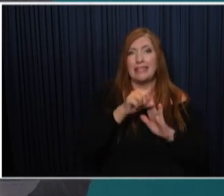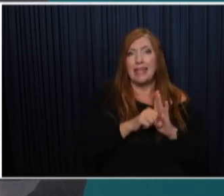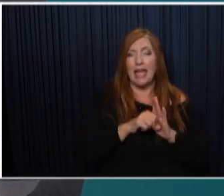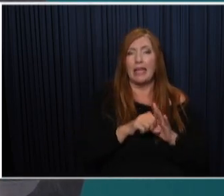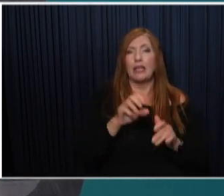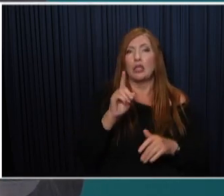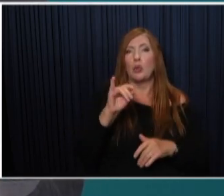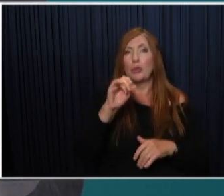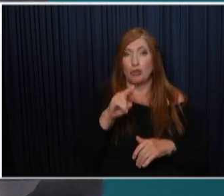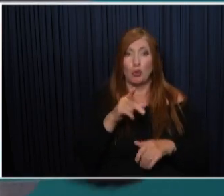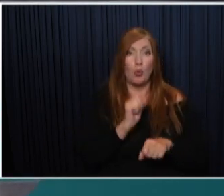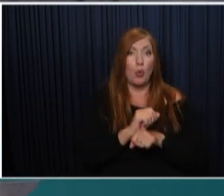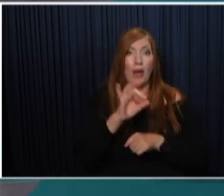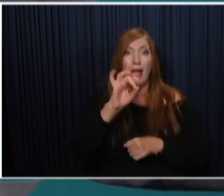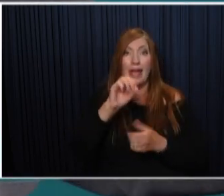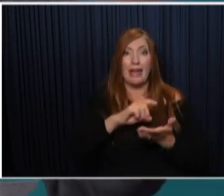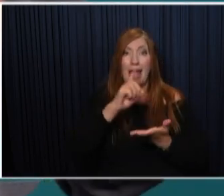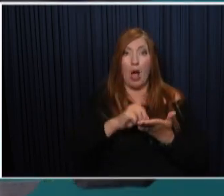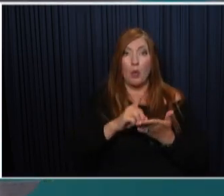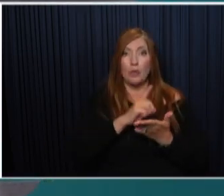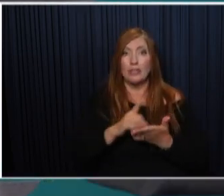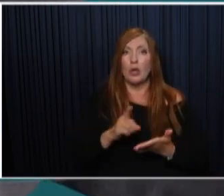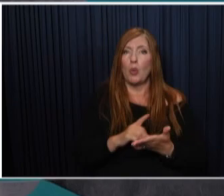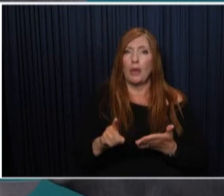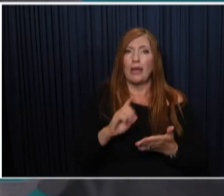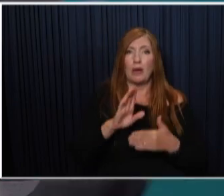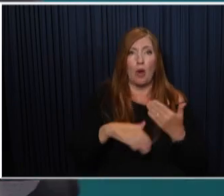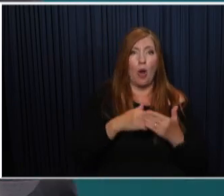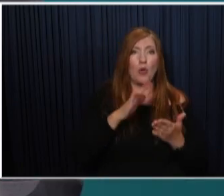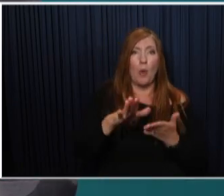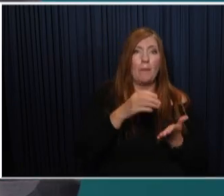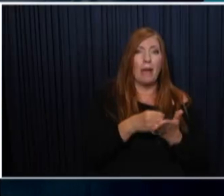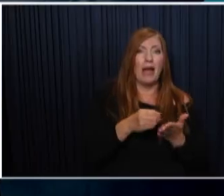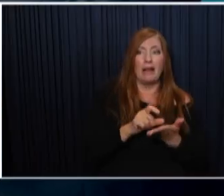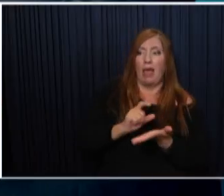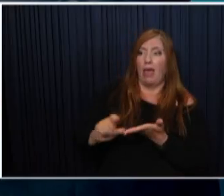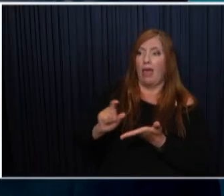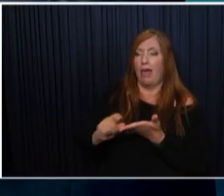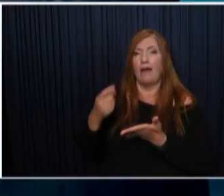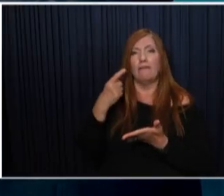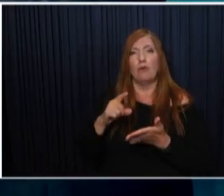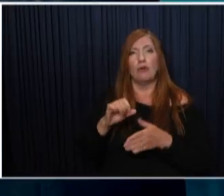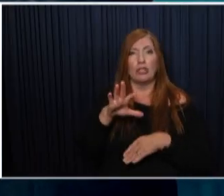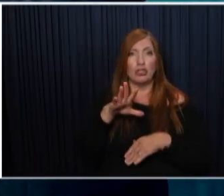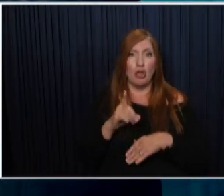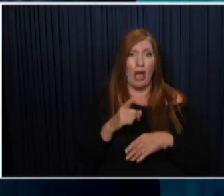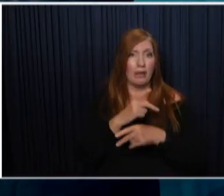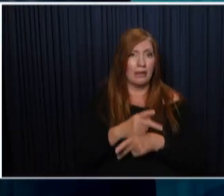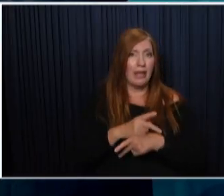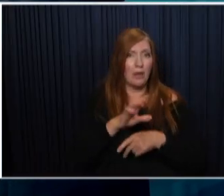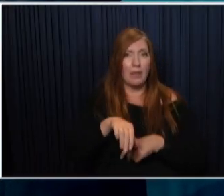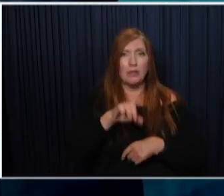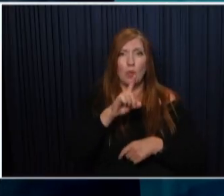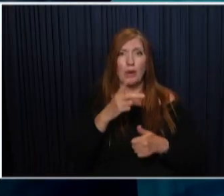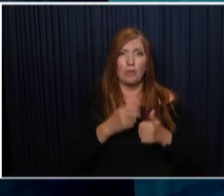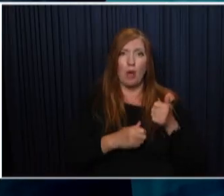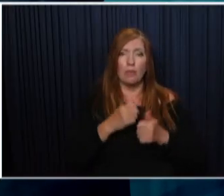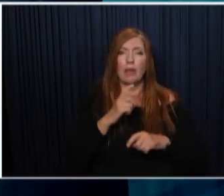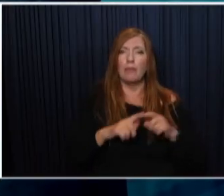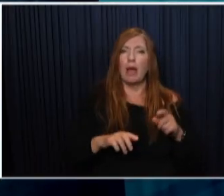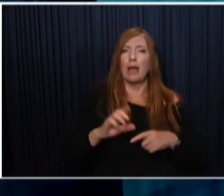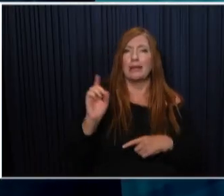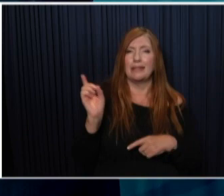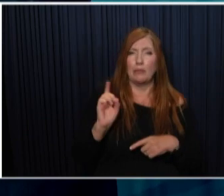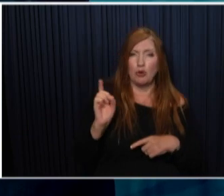working 80 hours a week, then it's all going to pay for childcare. That's one of the problems. As far as being a